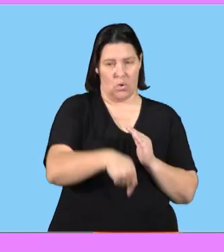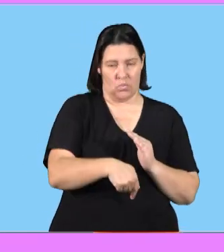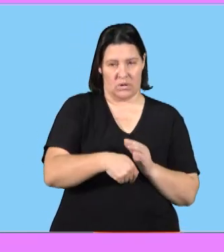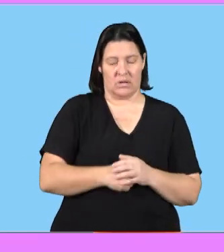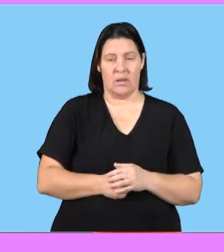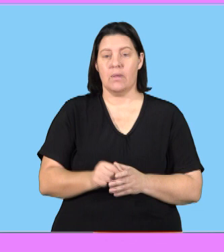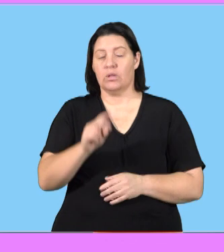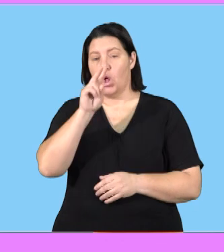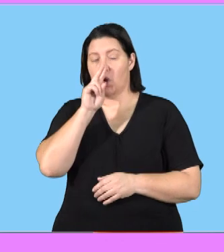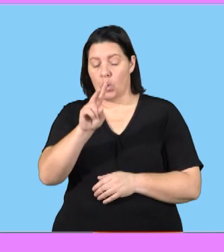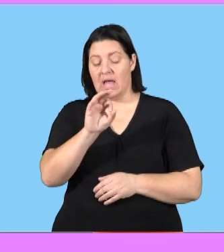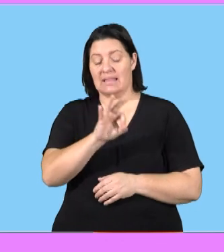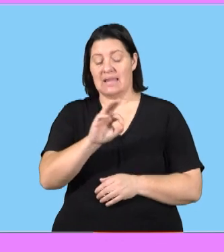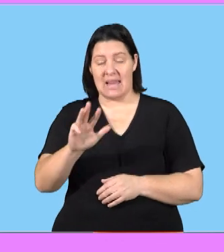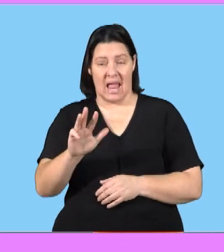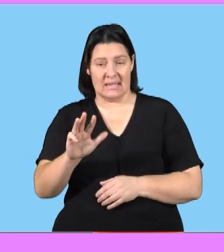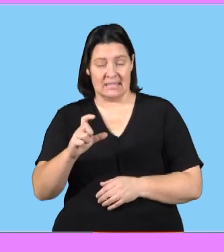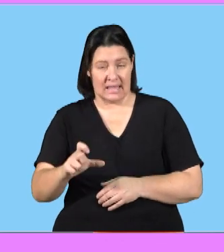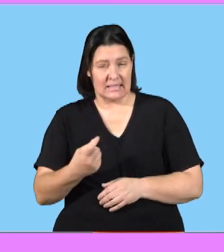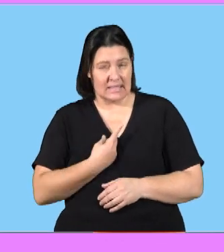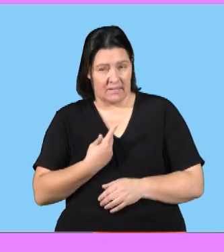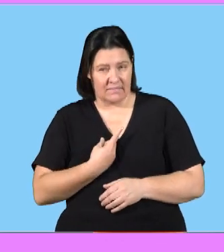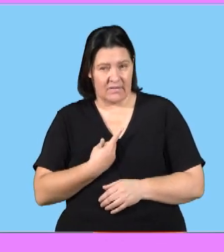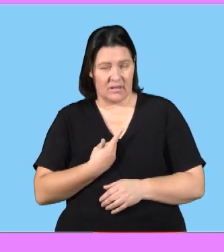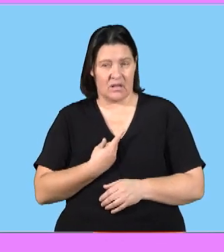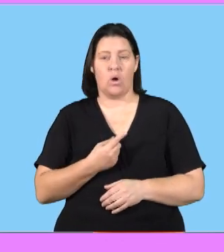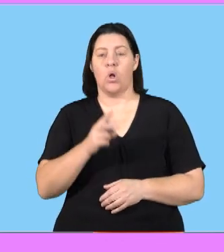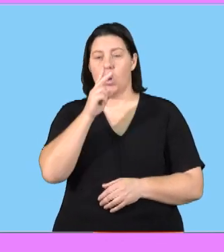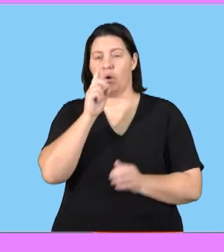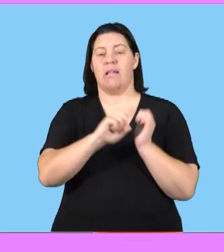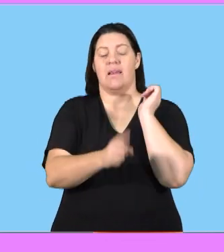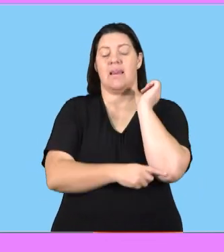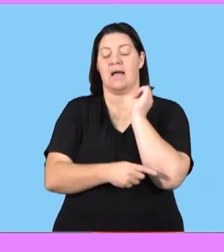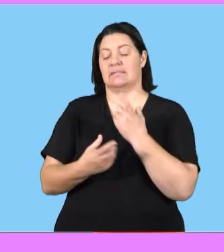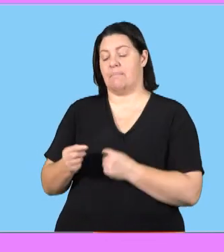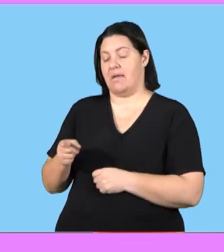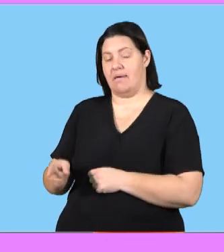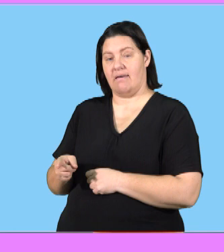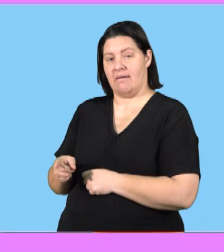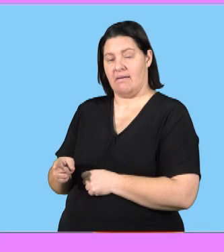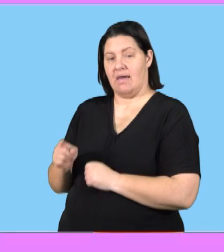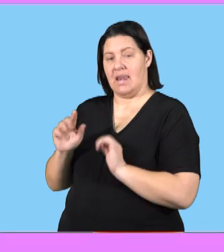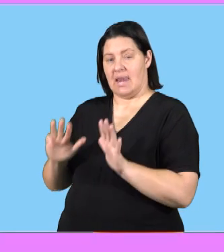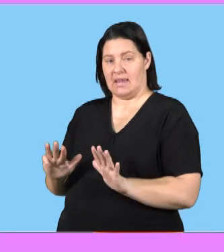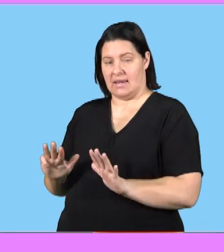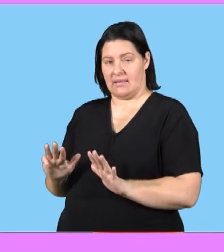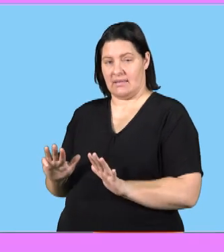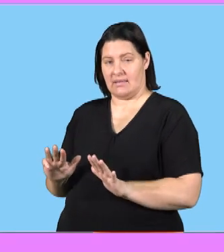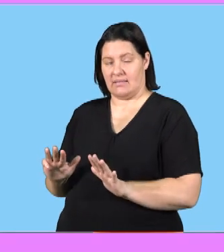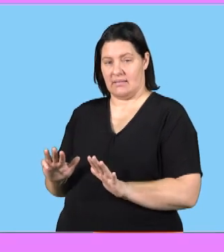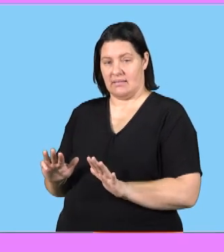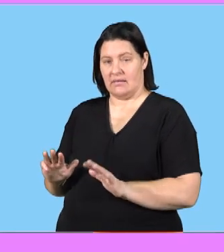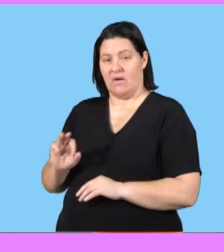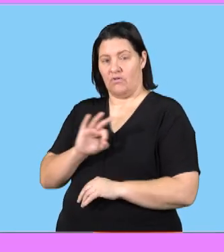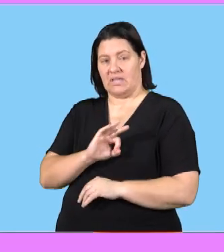downwards. But looking at 39 cents itself, we will be looking at the last digit of 39 cents. The last digit